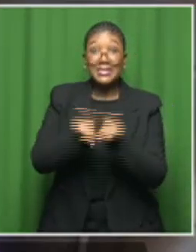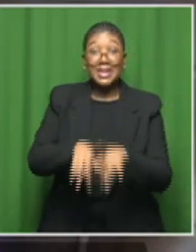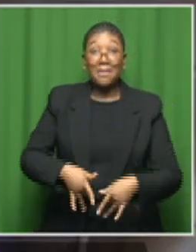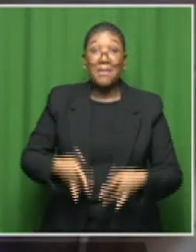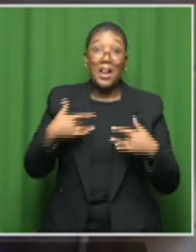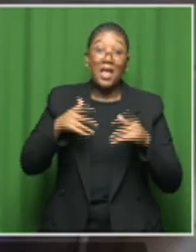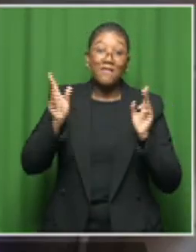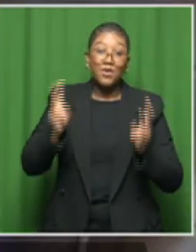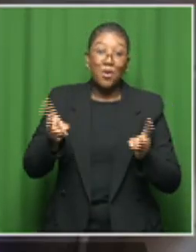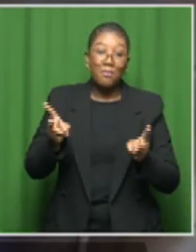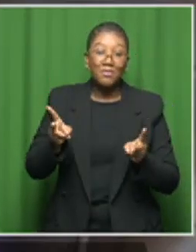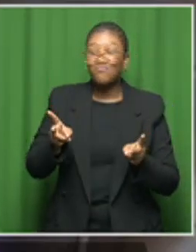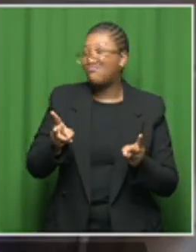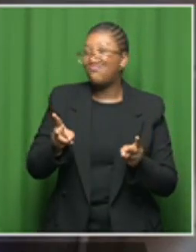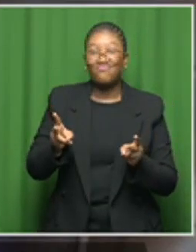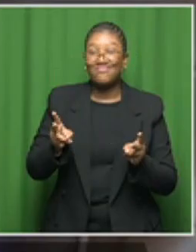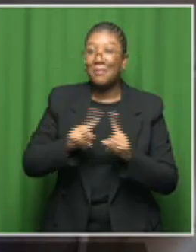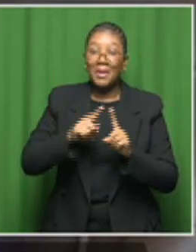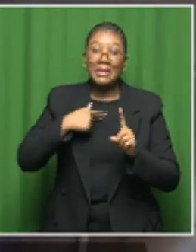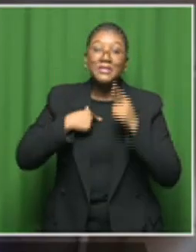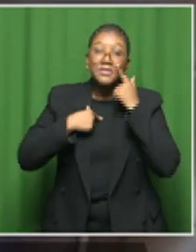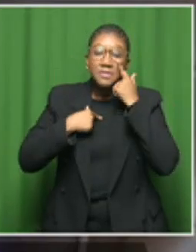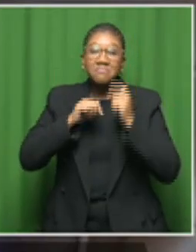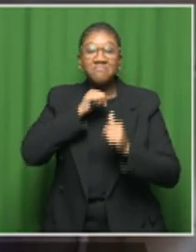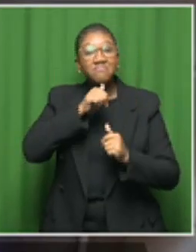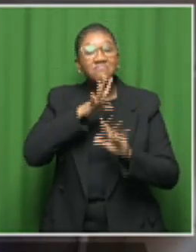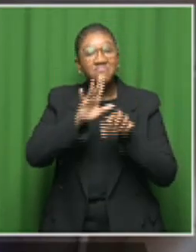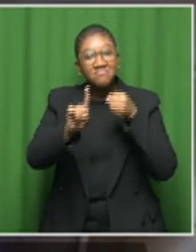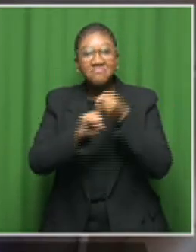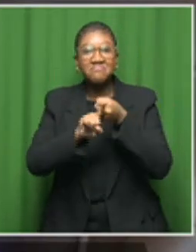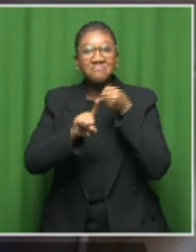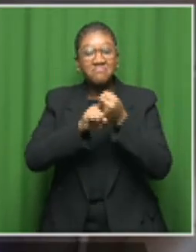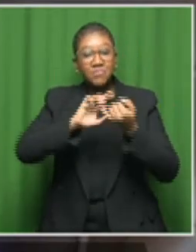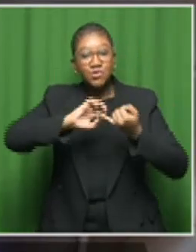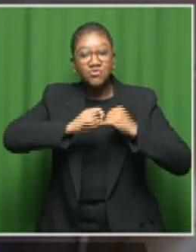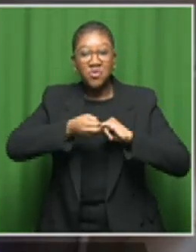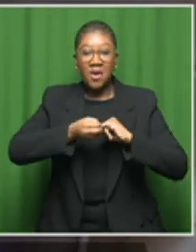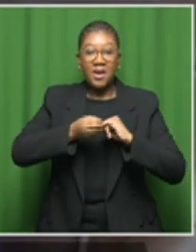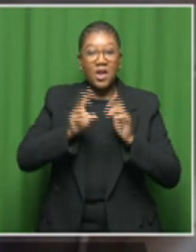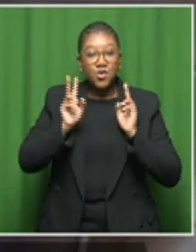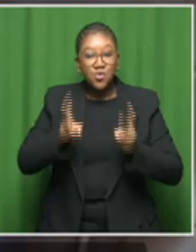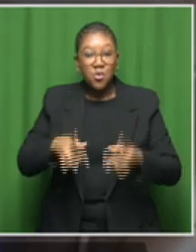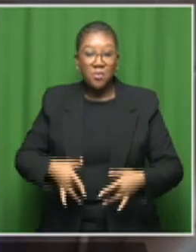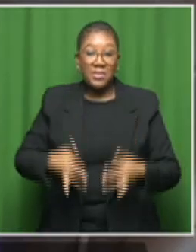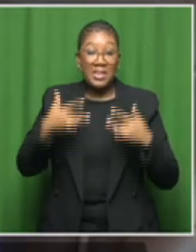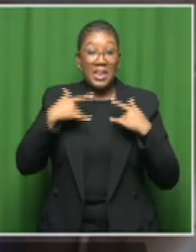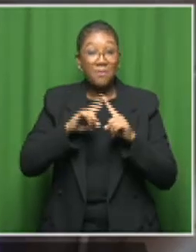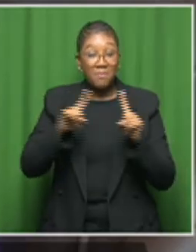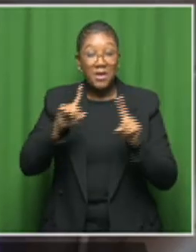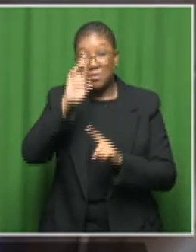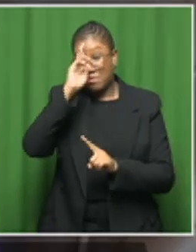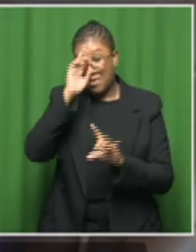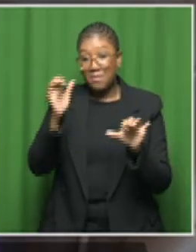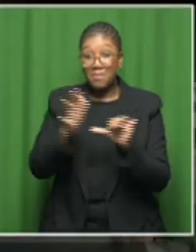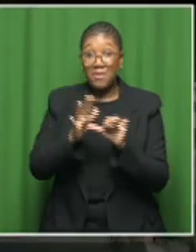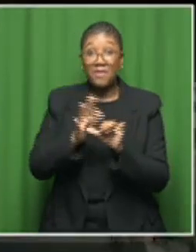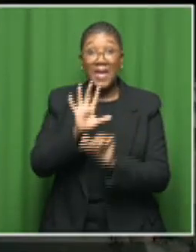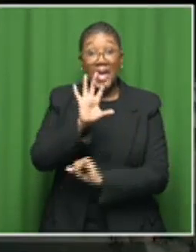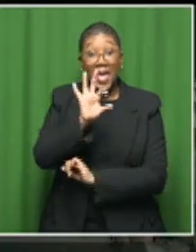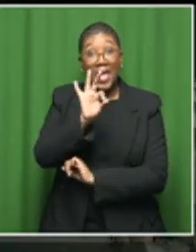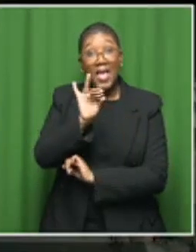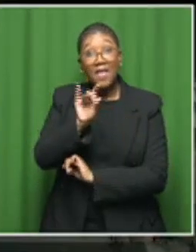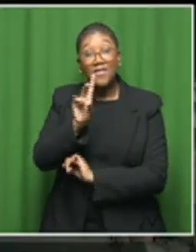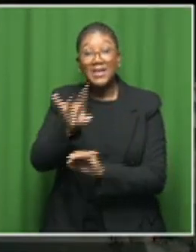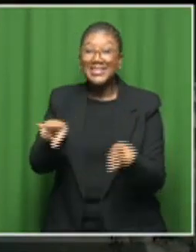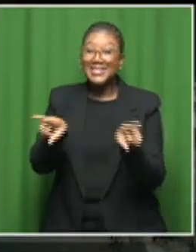try and live a normal life. I mean, the realities of living with lupus, Leanne, is that not all days are the same. I mean, just